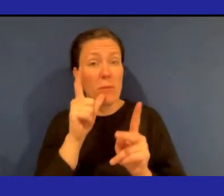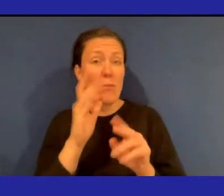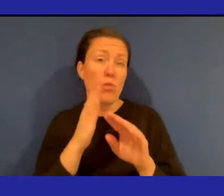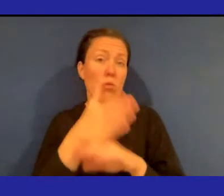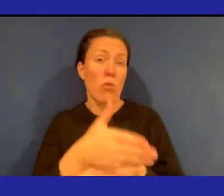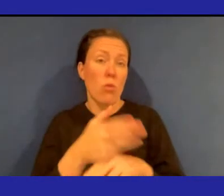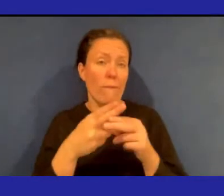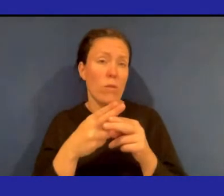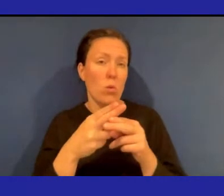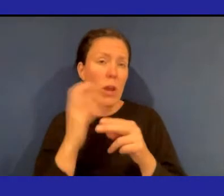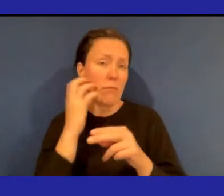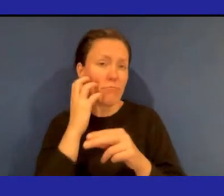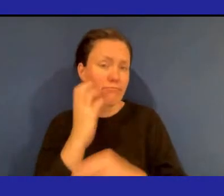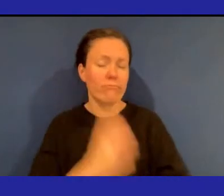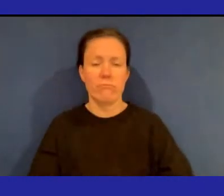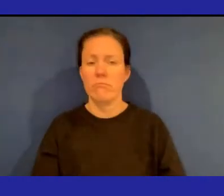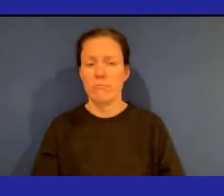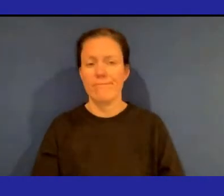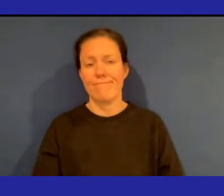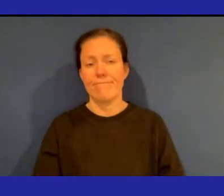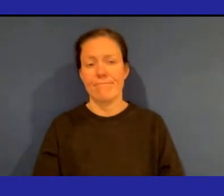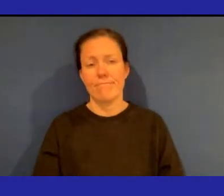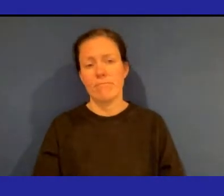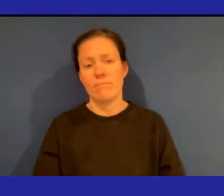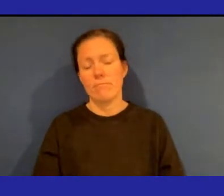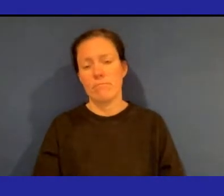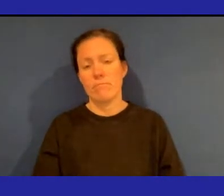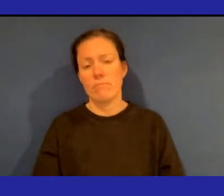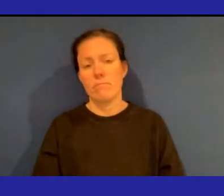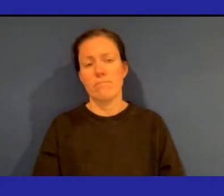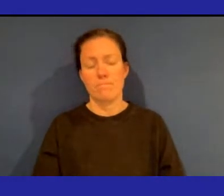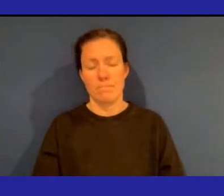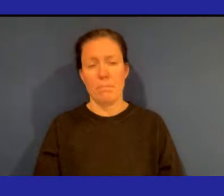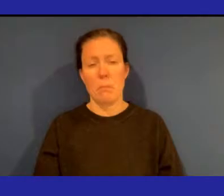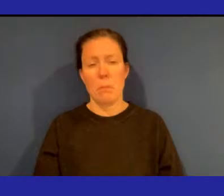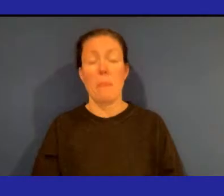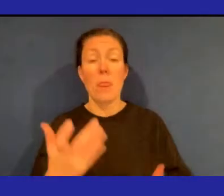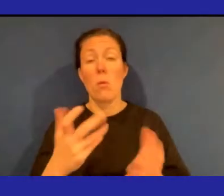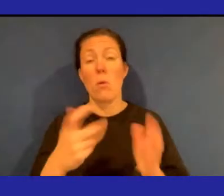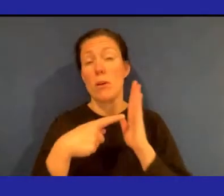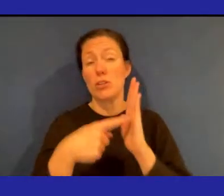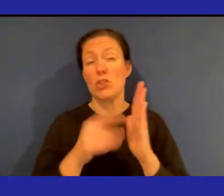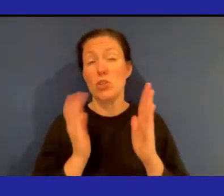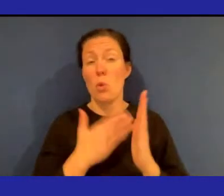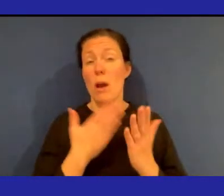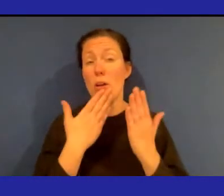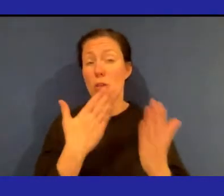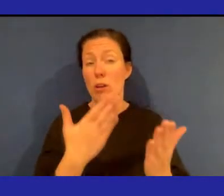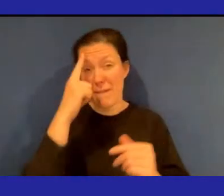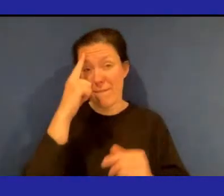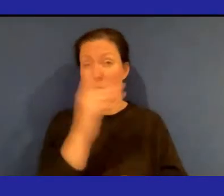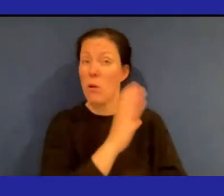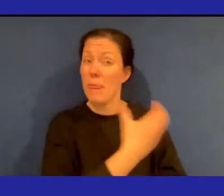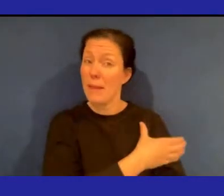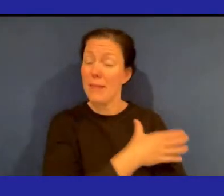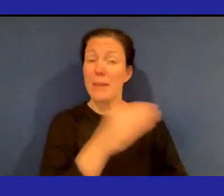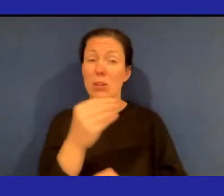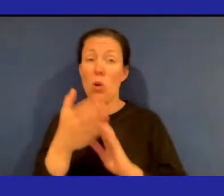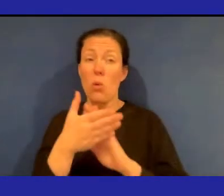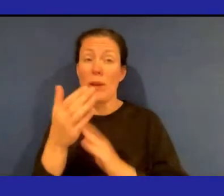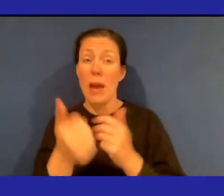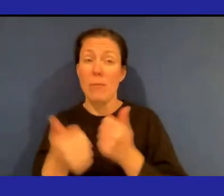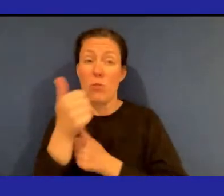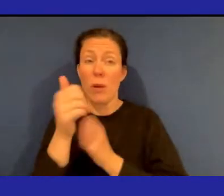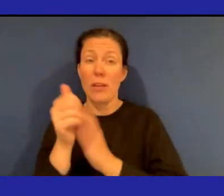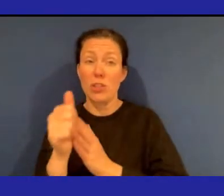slide, please. We would like to extend our gratitude and acknowledgments to our clinical and operational leadership